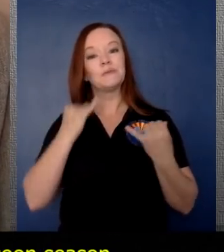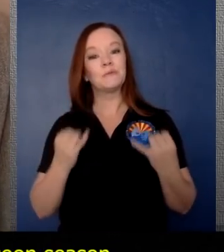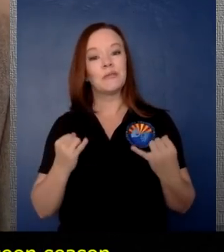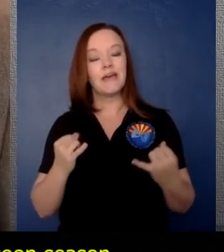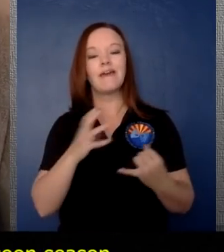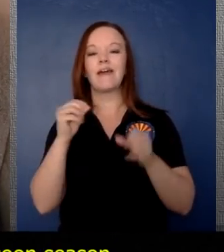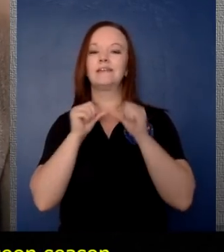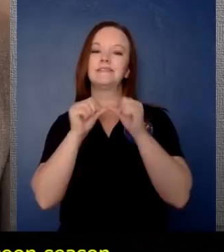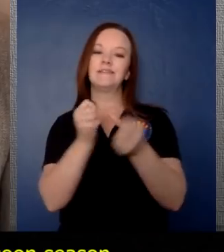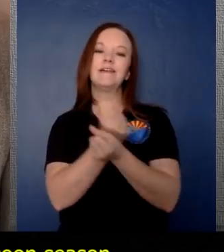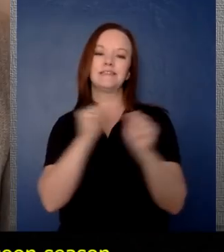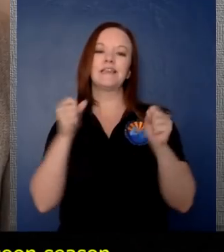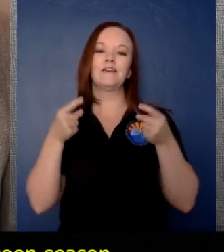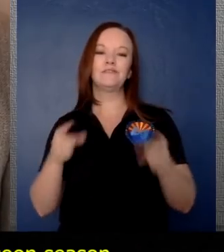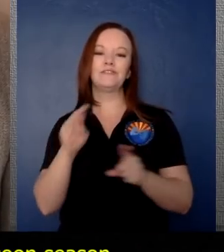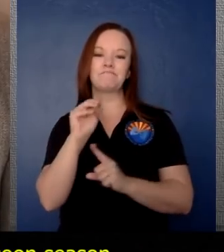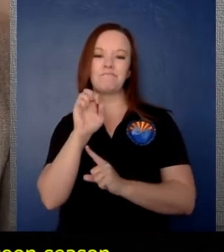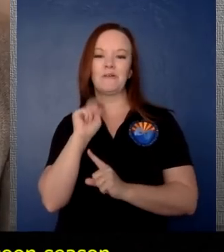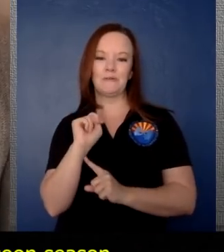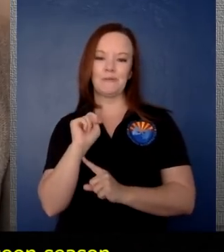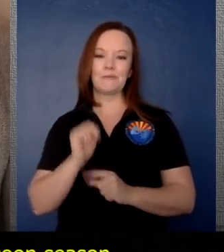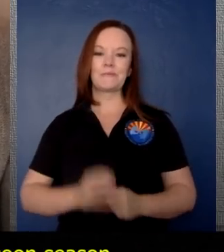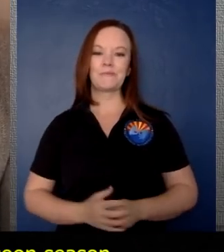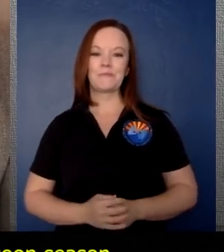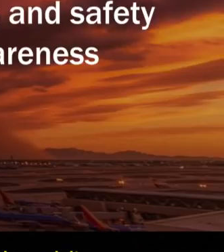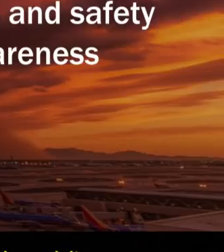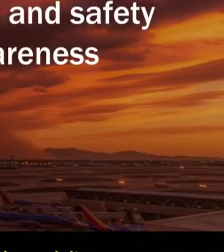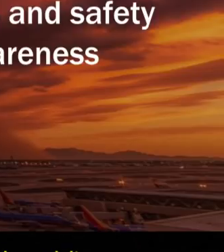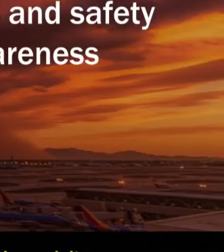today! And make sure to stay safe this monsoon season!